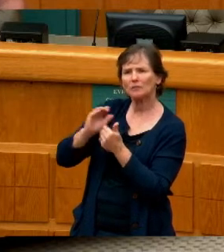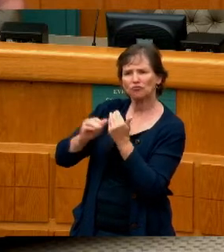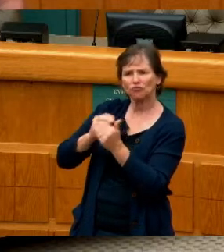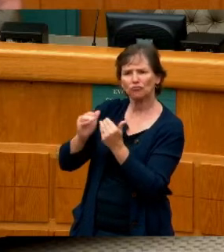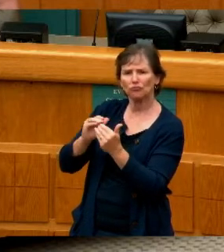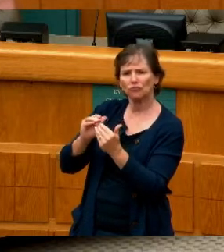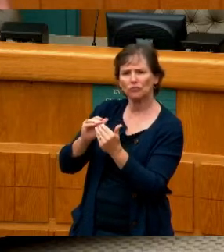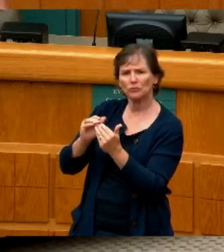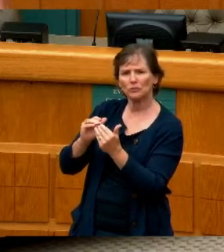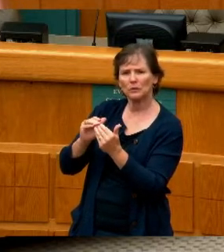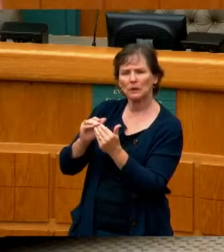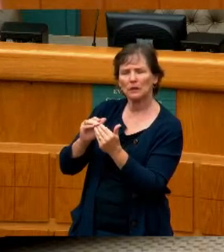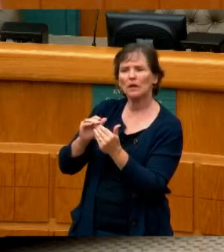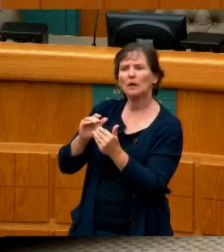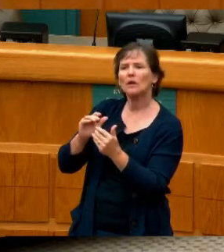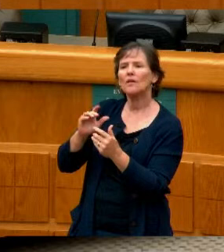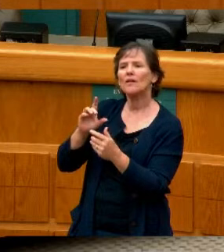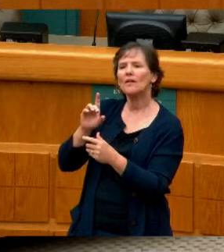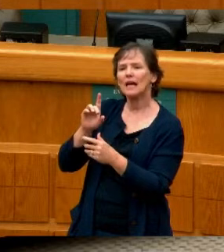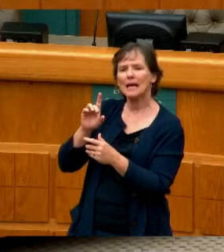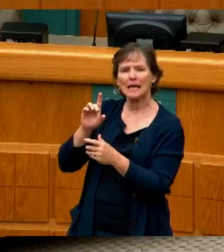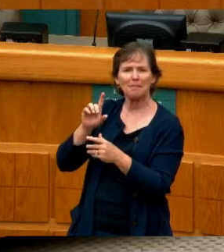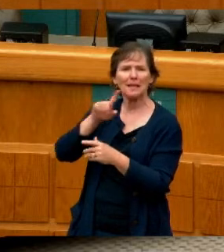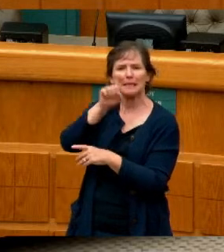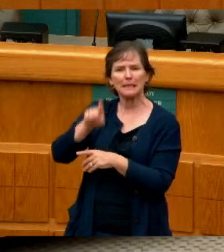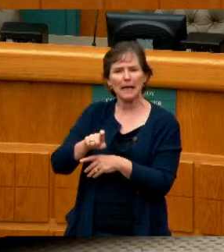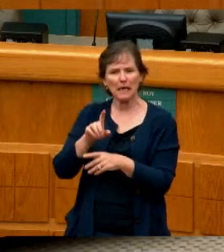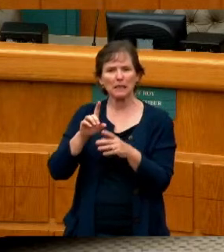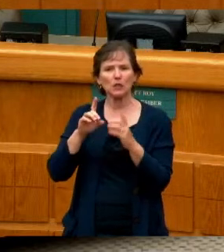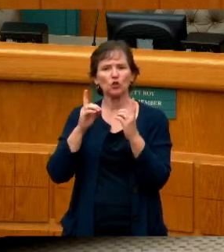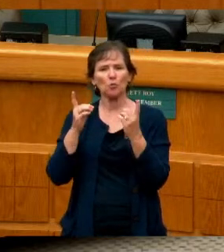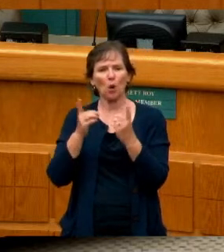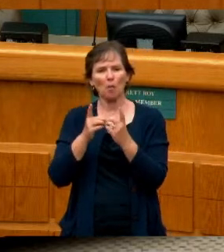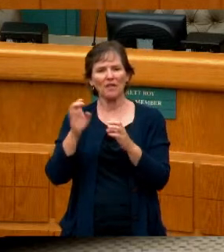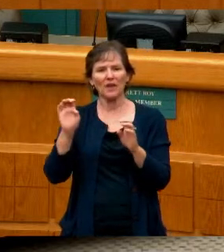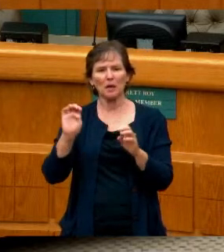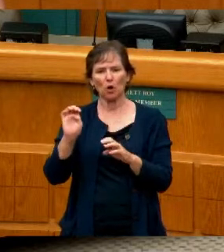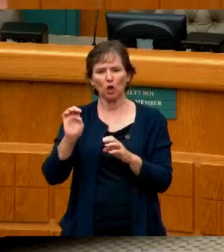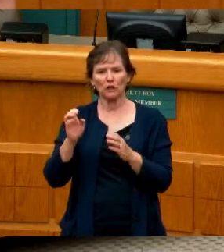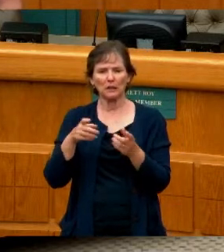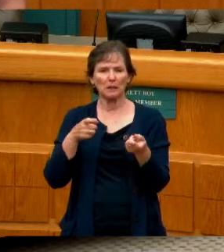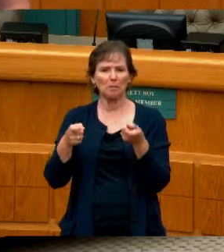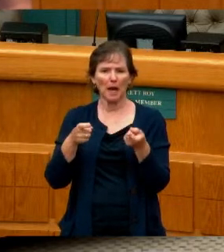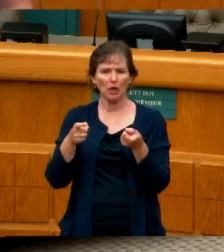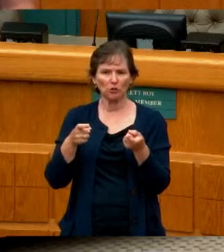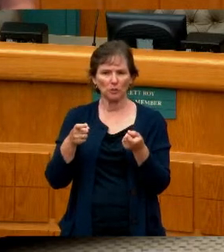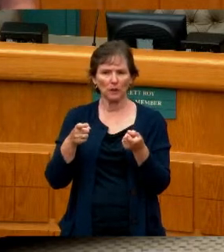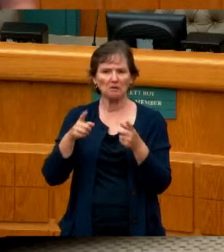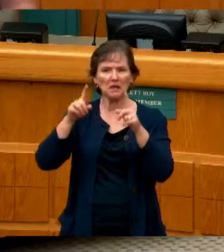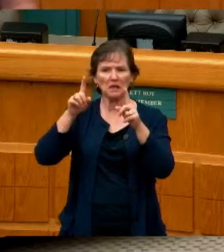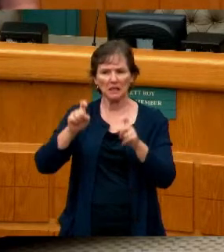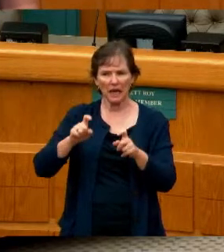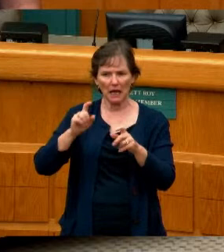it's been taking a 2 to 3 day turnaround time for the TDAM, the